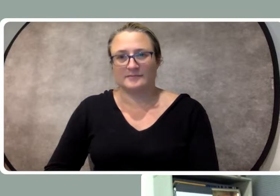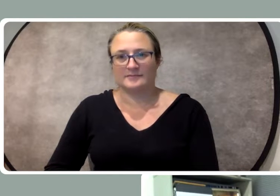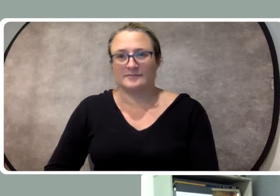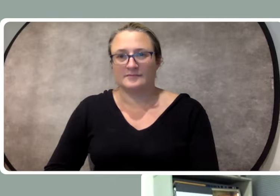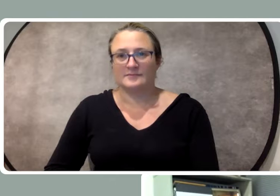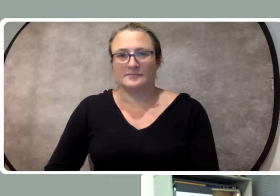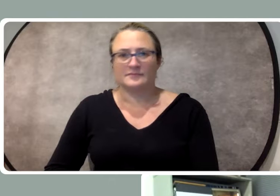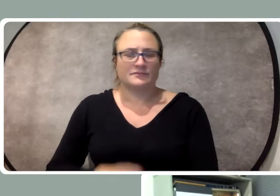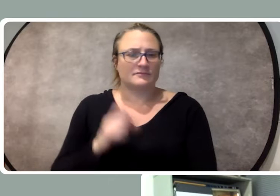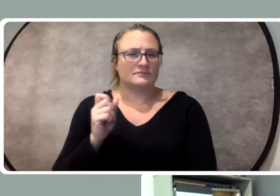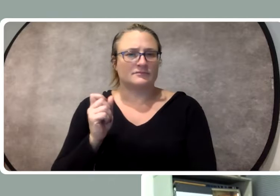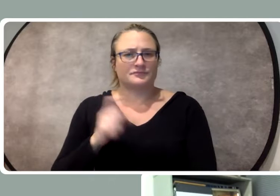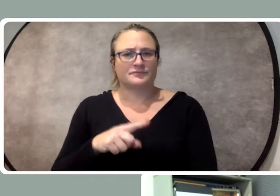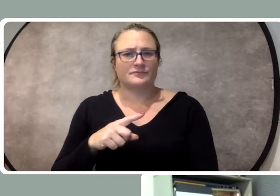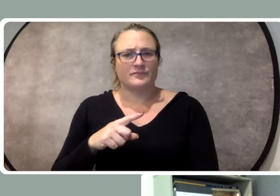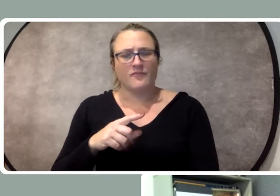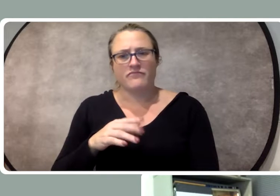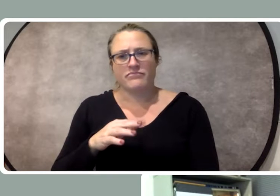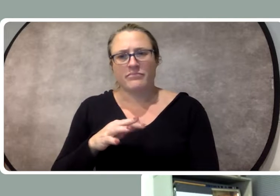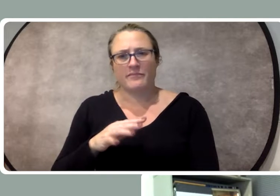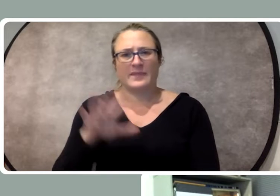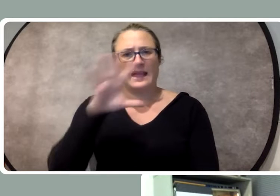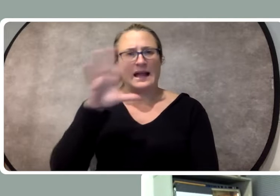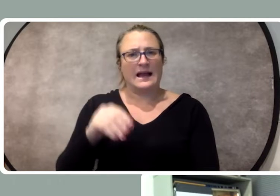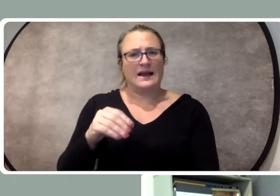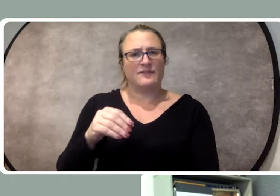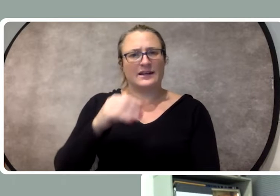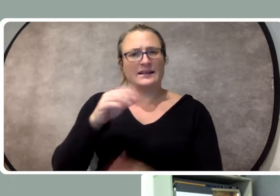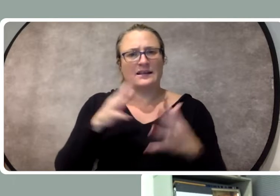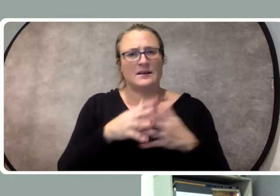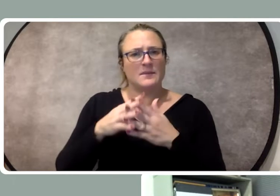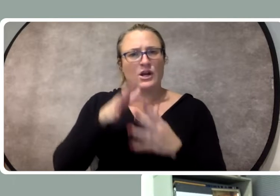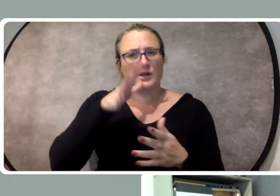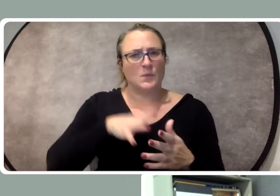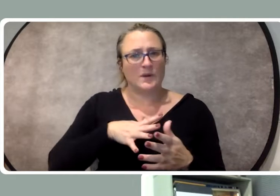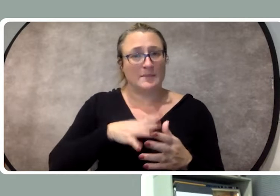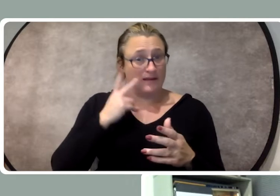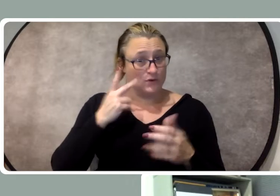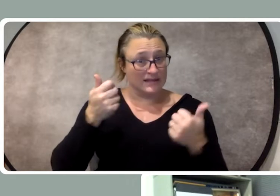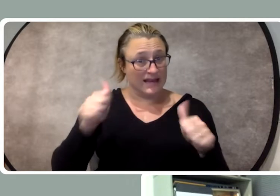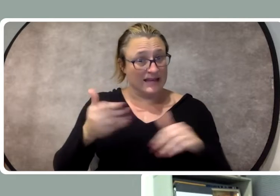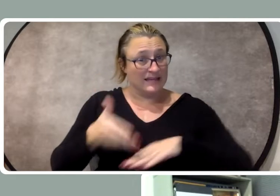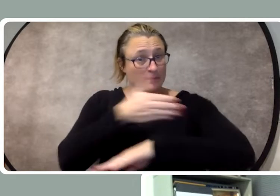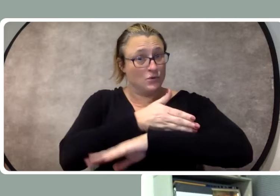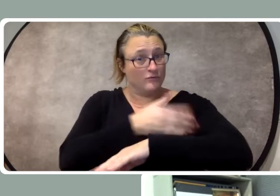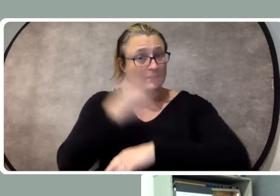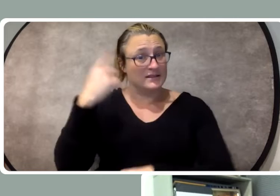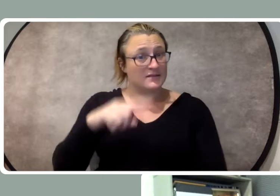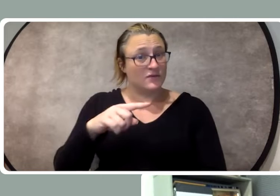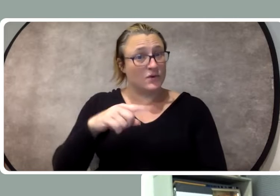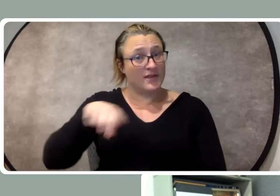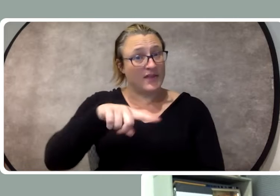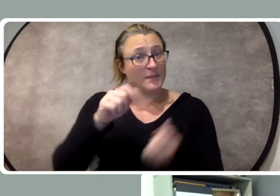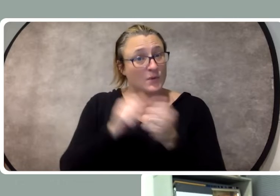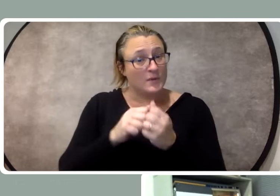Are there any improvements for African American women with triple negative breast cancer? Yes,